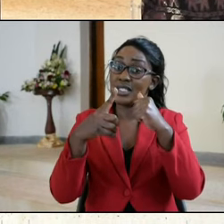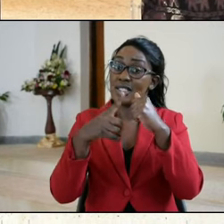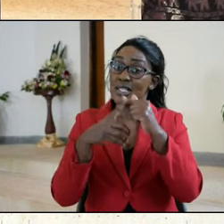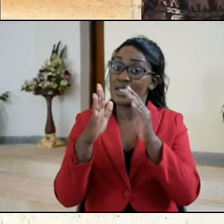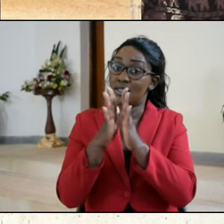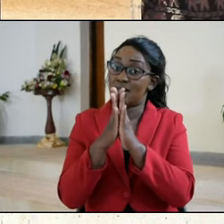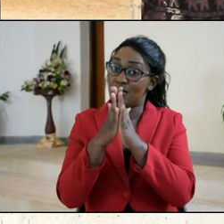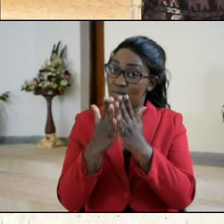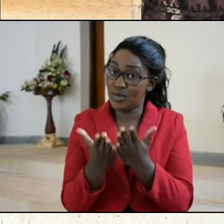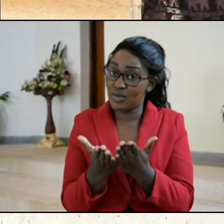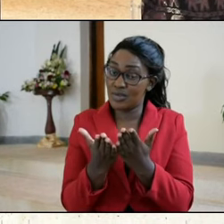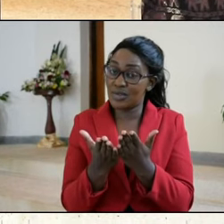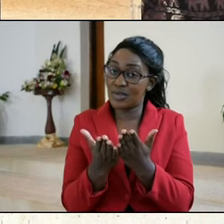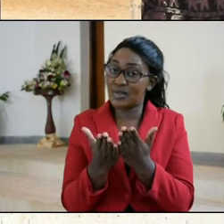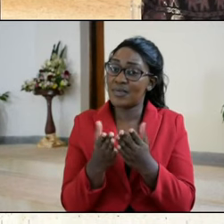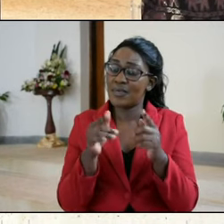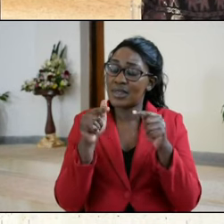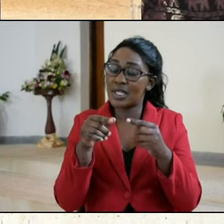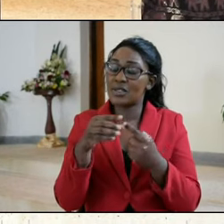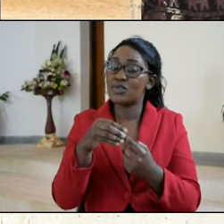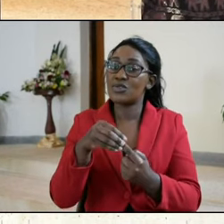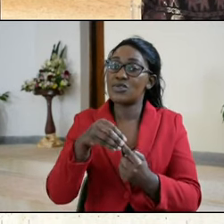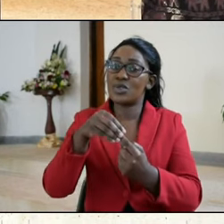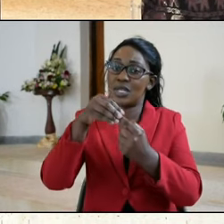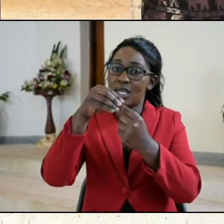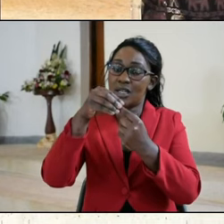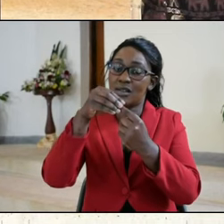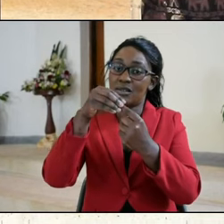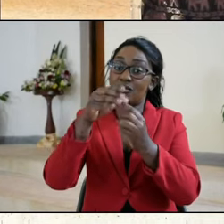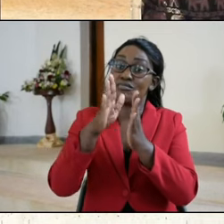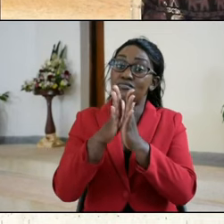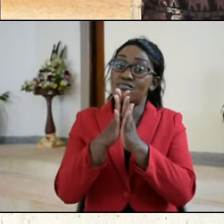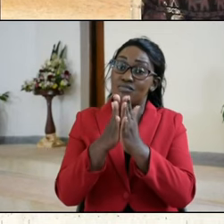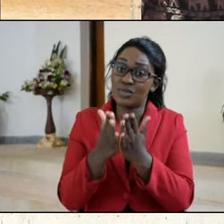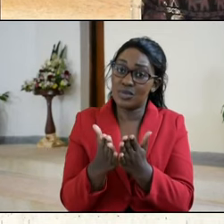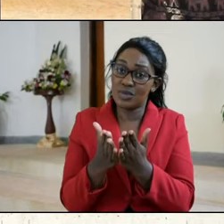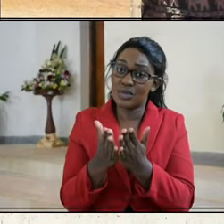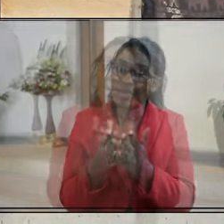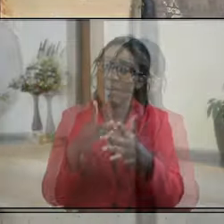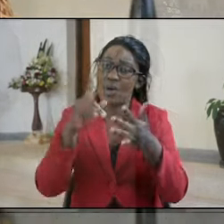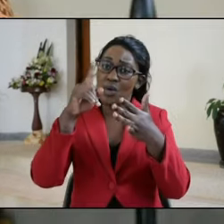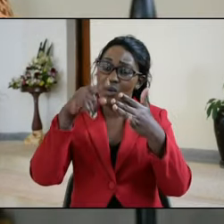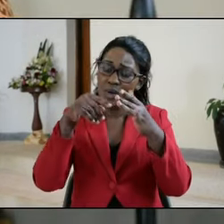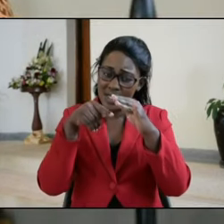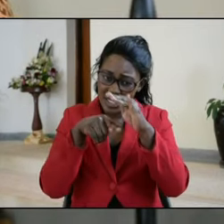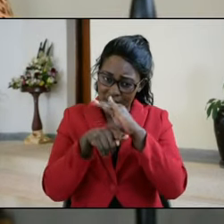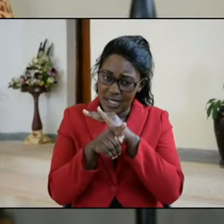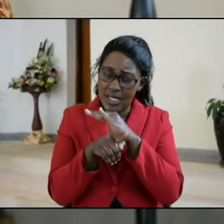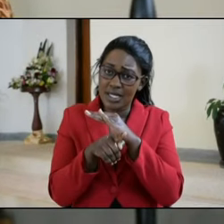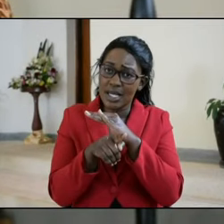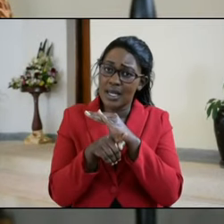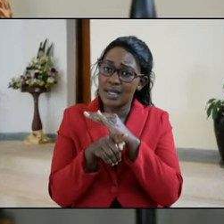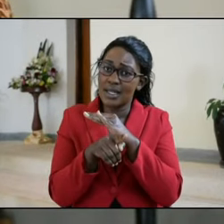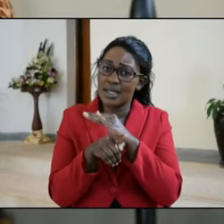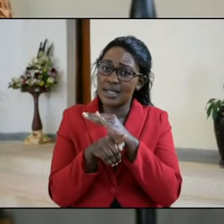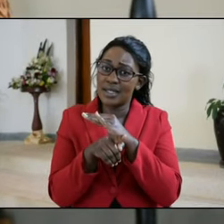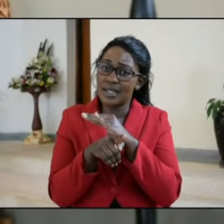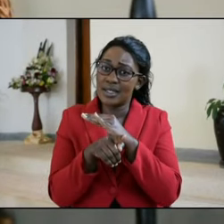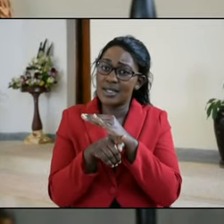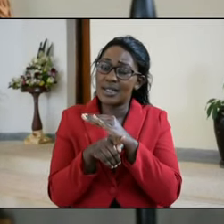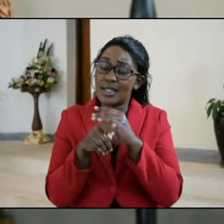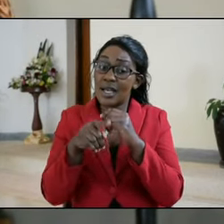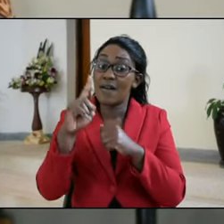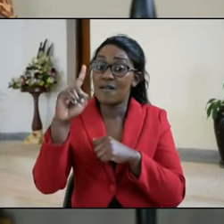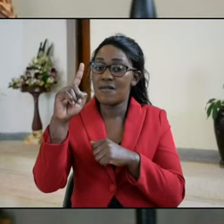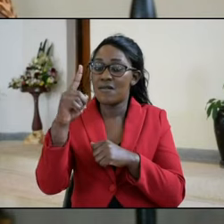authors makes this book a very special book. But its content endears it to me more than the fact that it's even the first